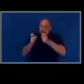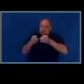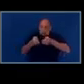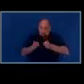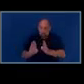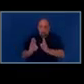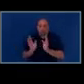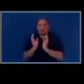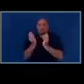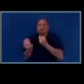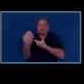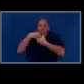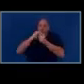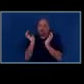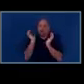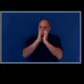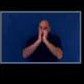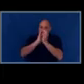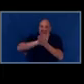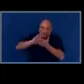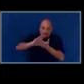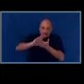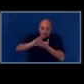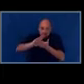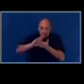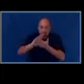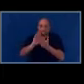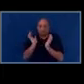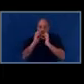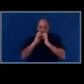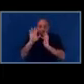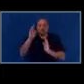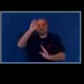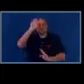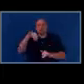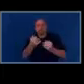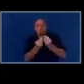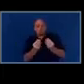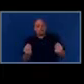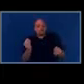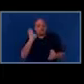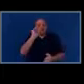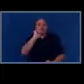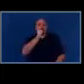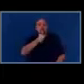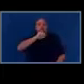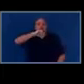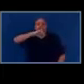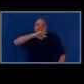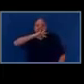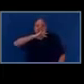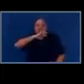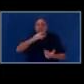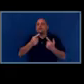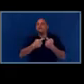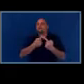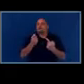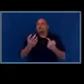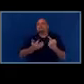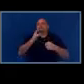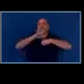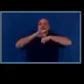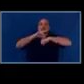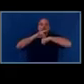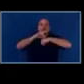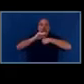sample return capsule, we know that that material, it's not going to be contaminated by, you know, the Earth's surface